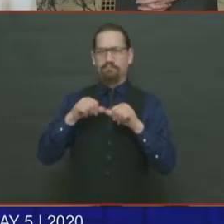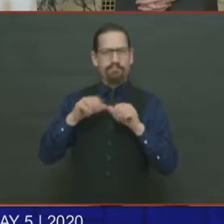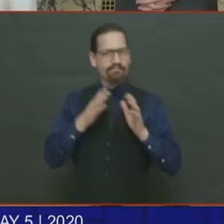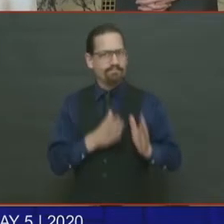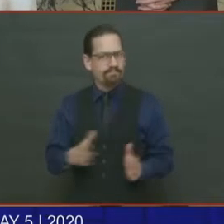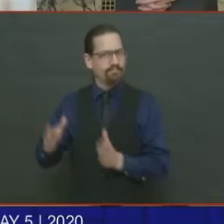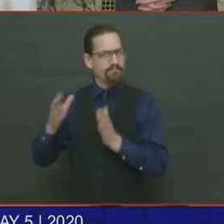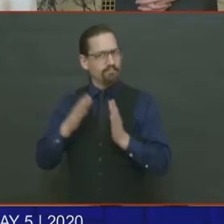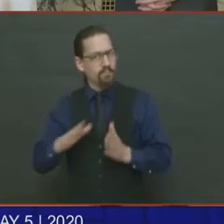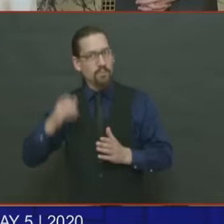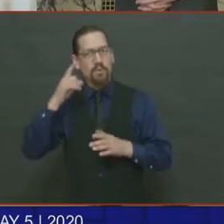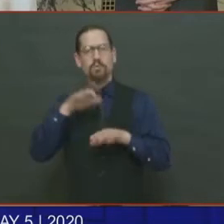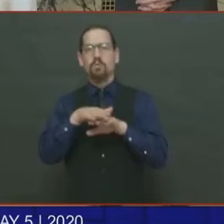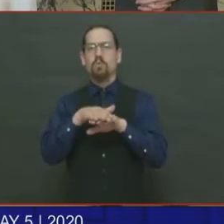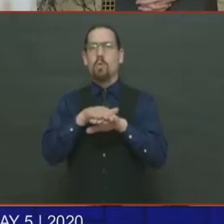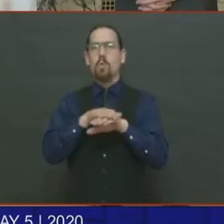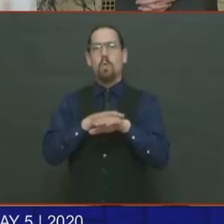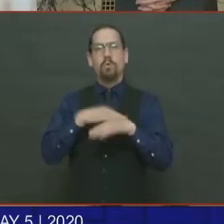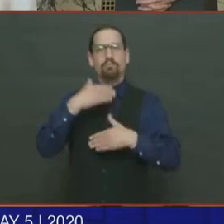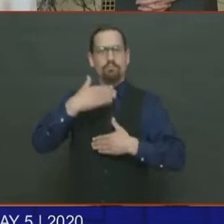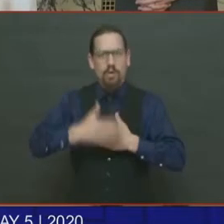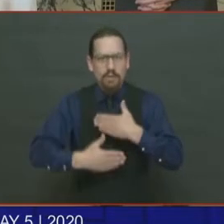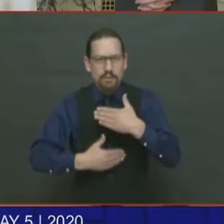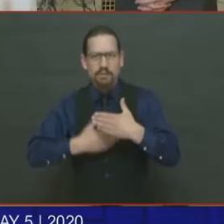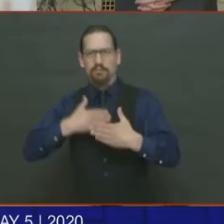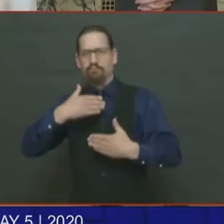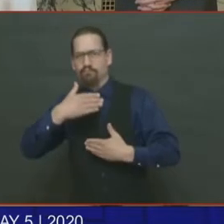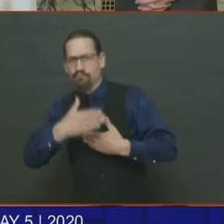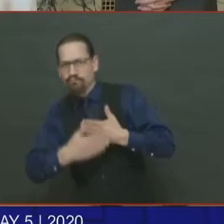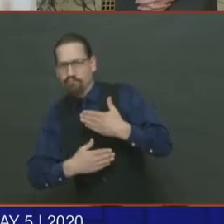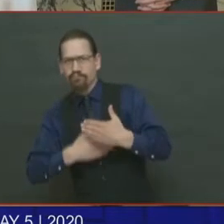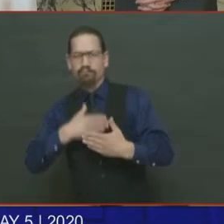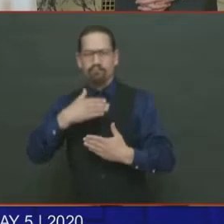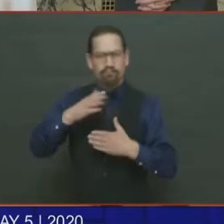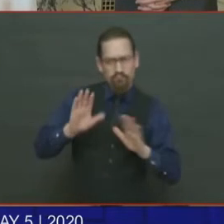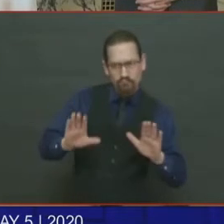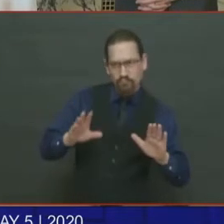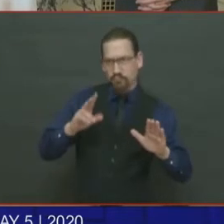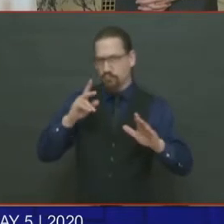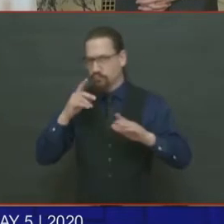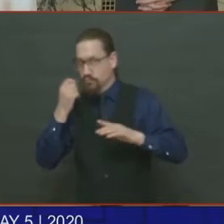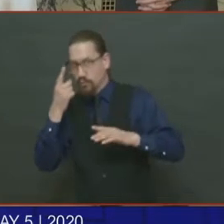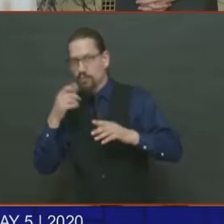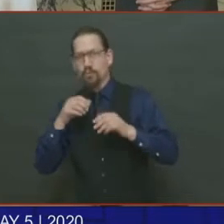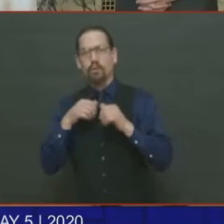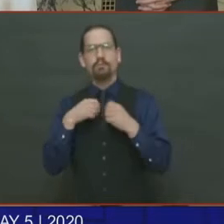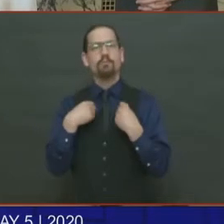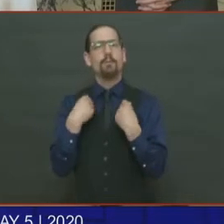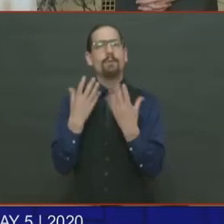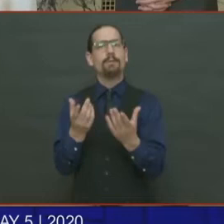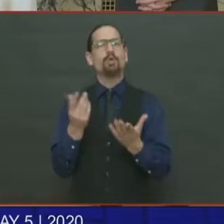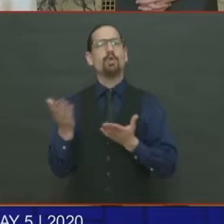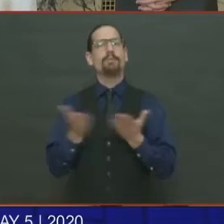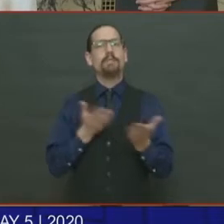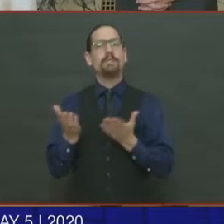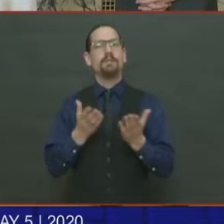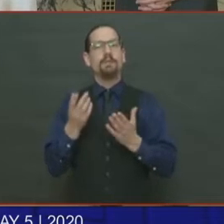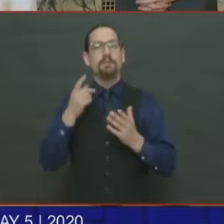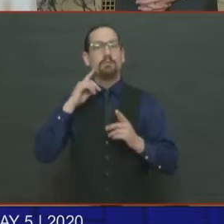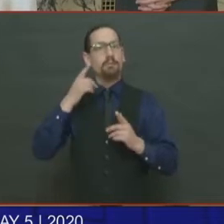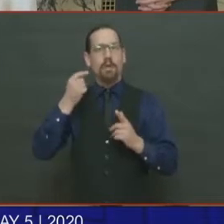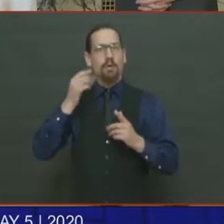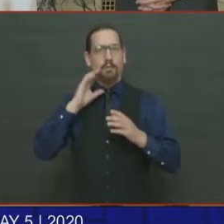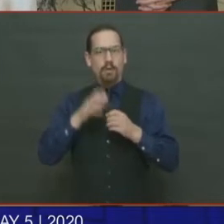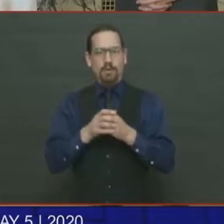steadily toward expanding some services to the public in phase one. So today I'm announcing we're going